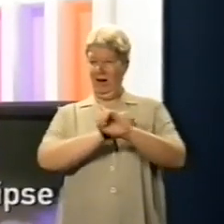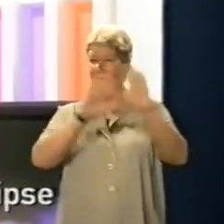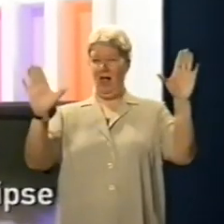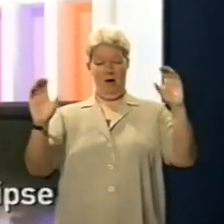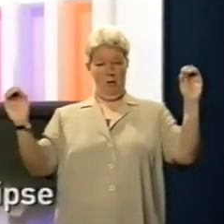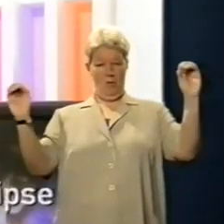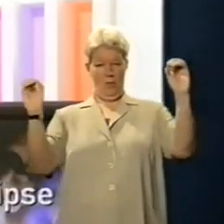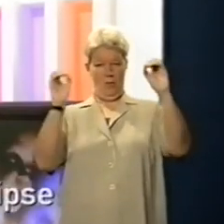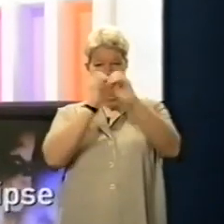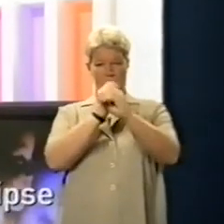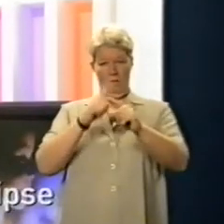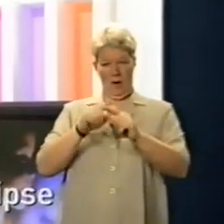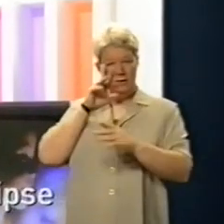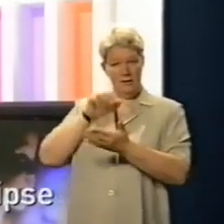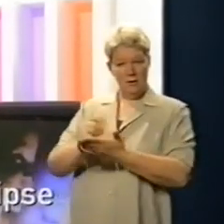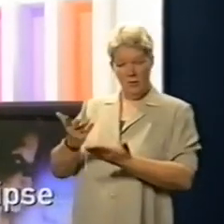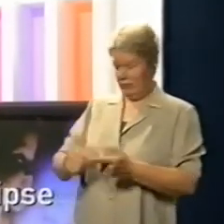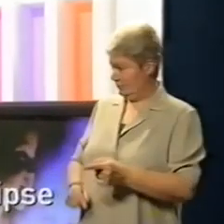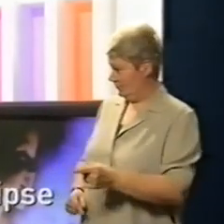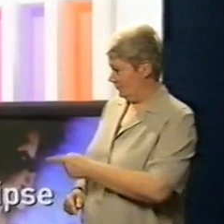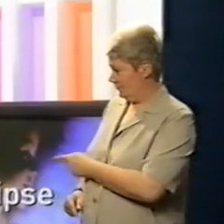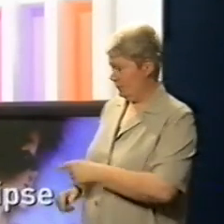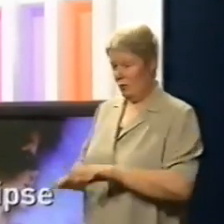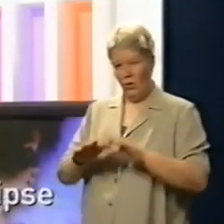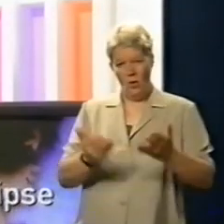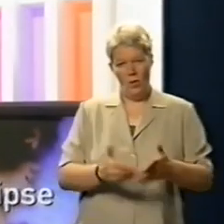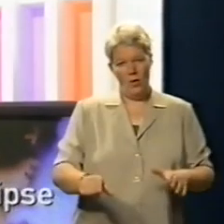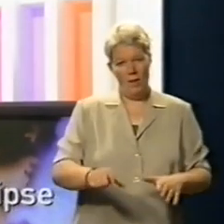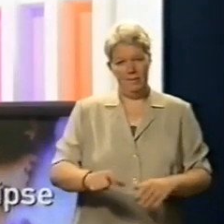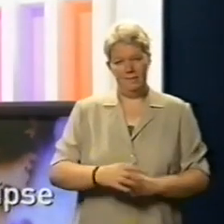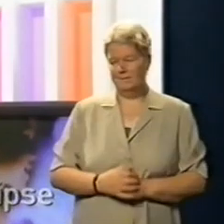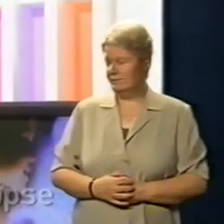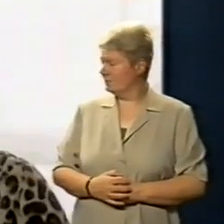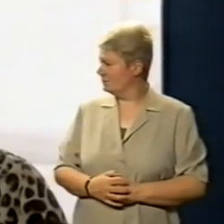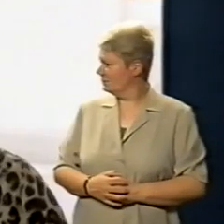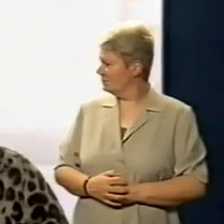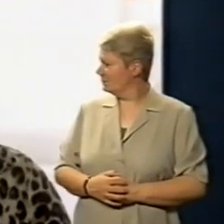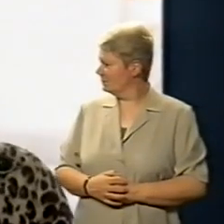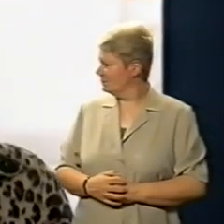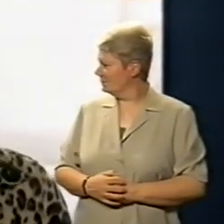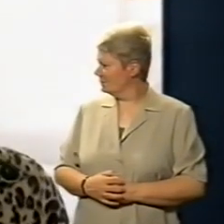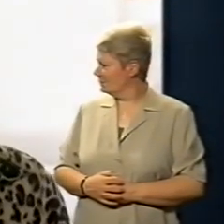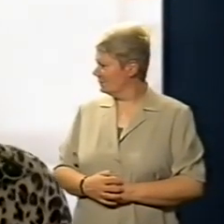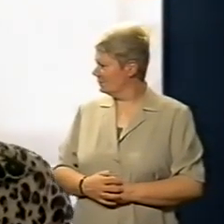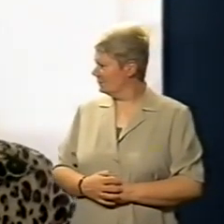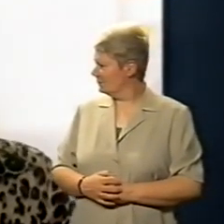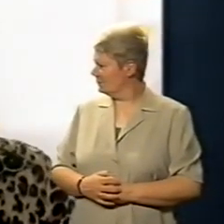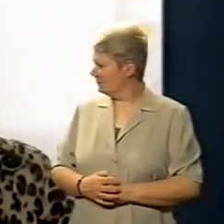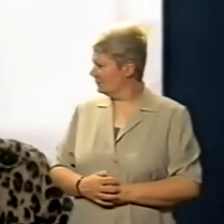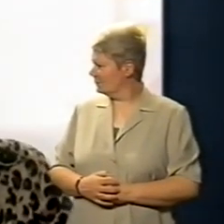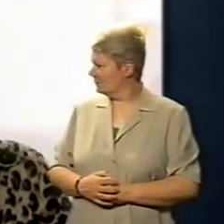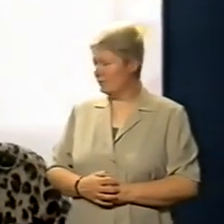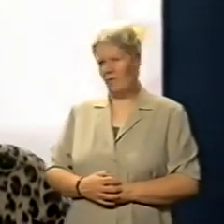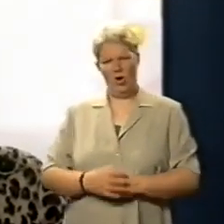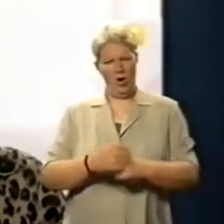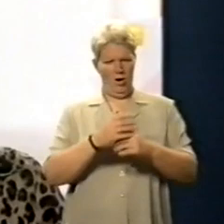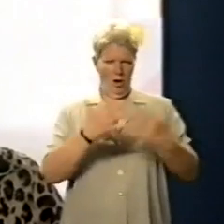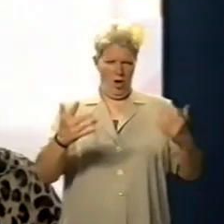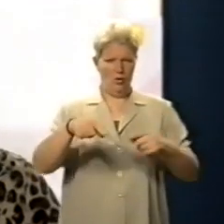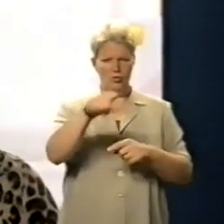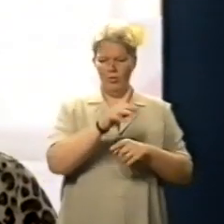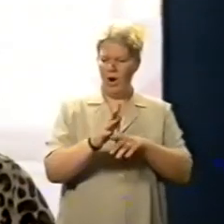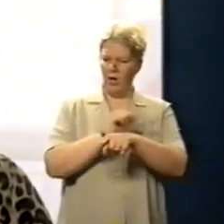at www.bbc.co.uk forward slash eclipse. Loads of you visited our website after